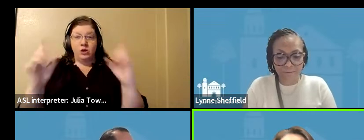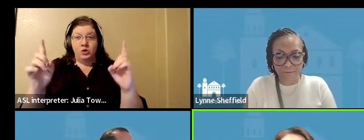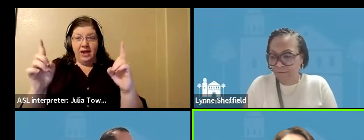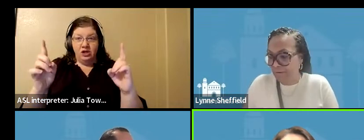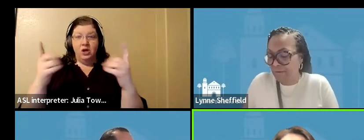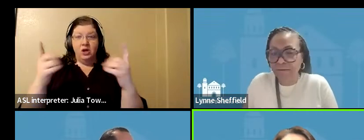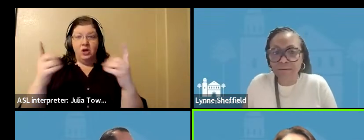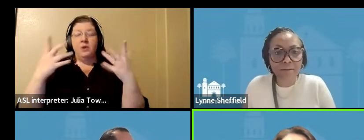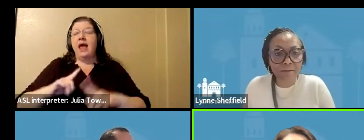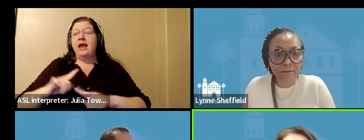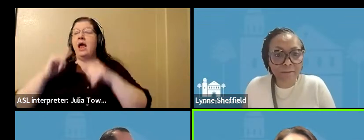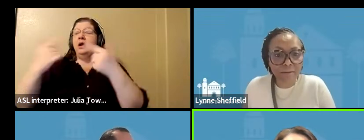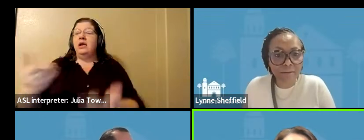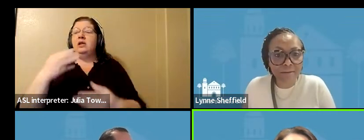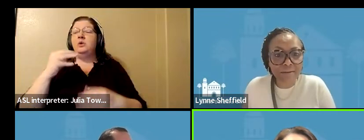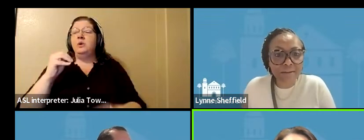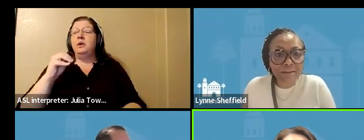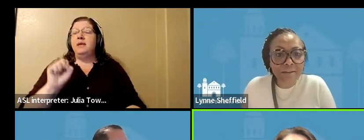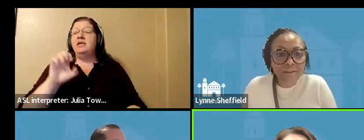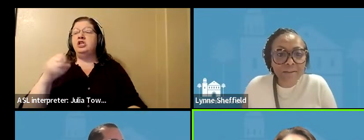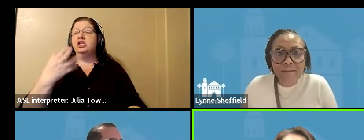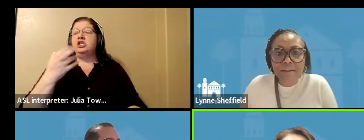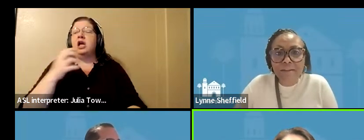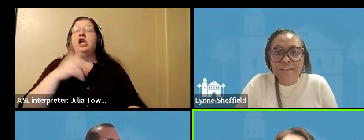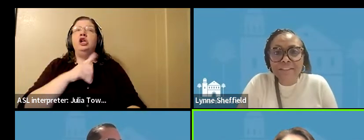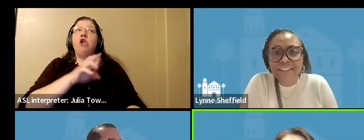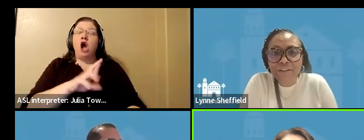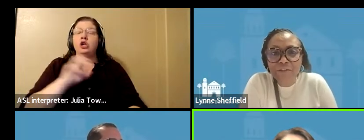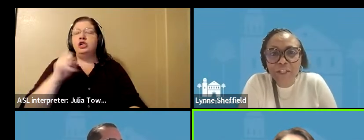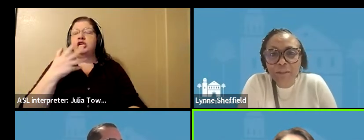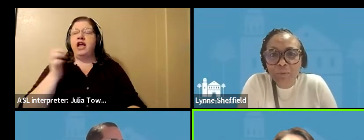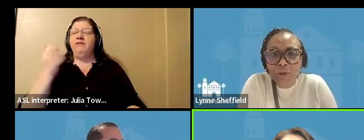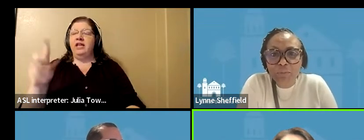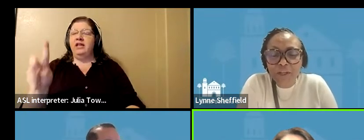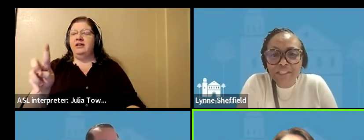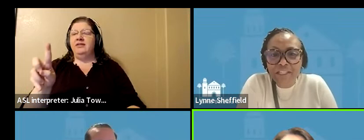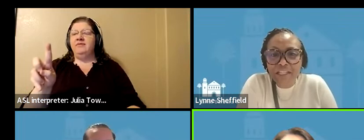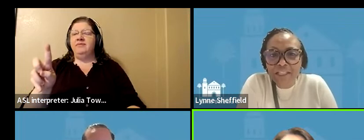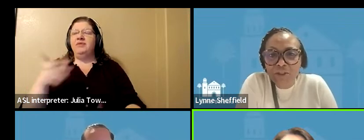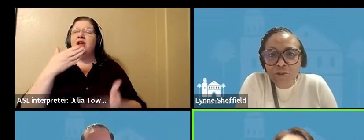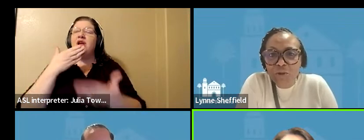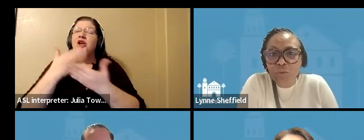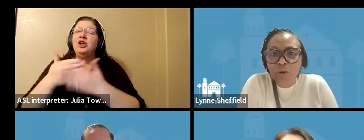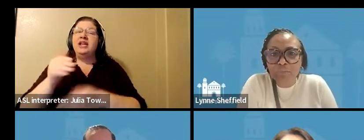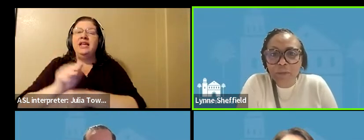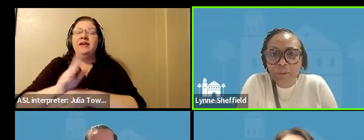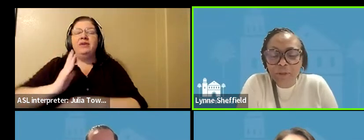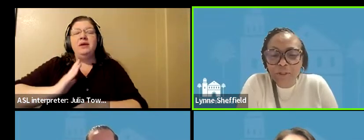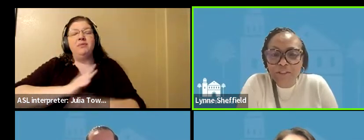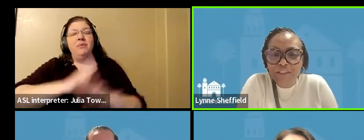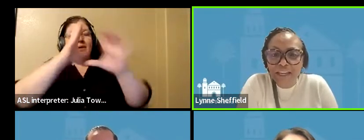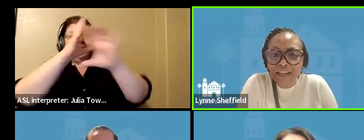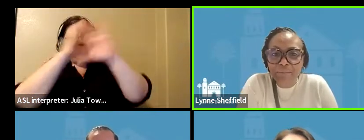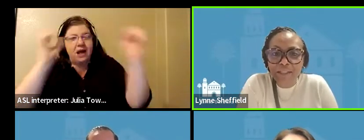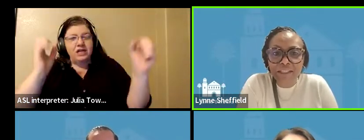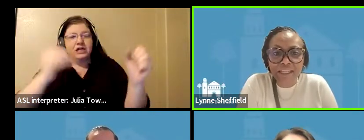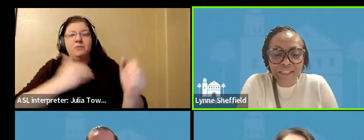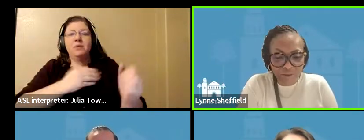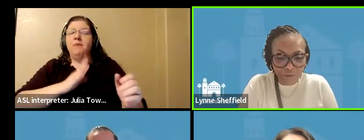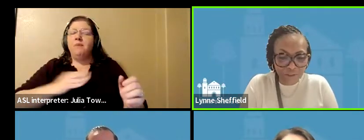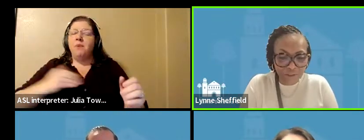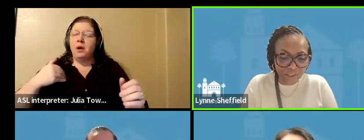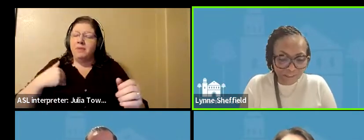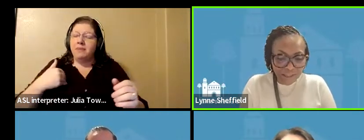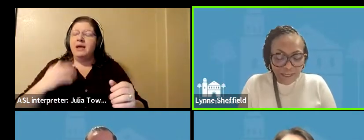Ms. Sheffield, Dr. Sheffield. Thank you. Good evening, board president, school board members, cabinet,